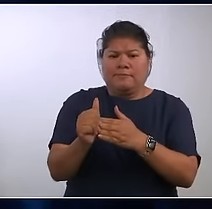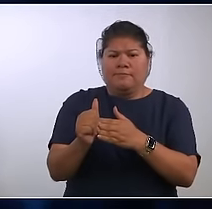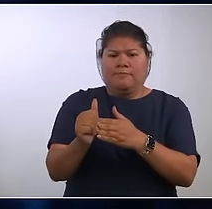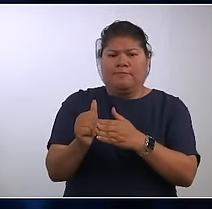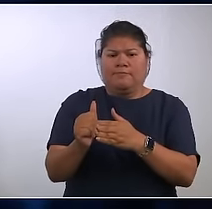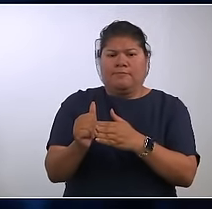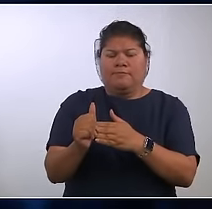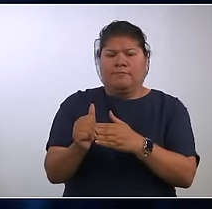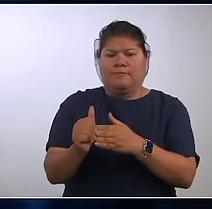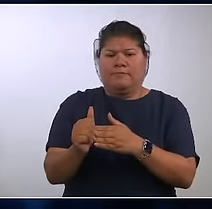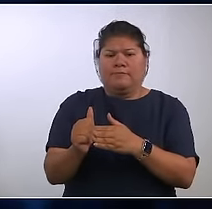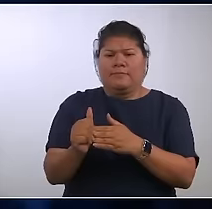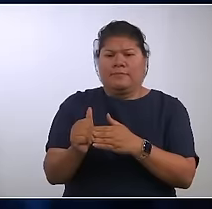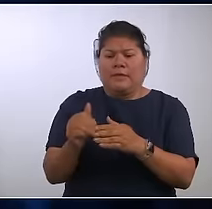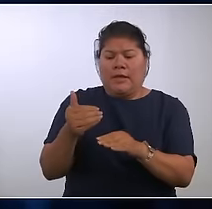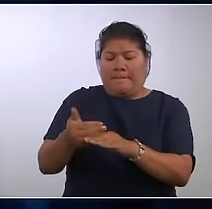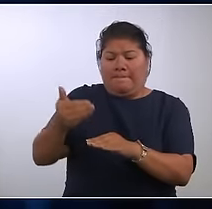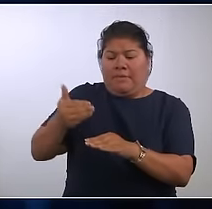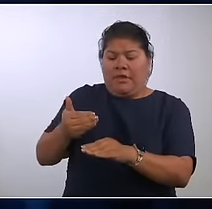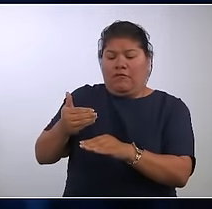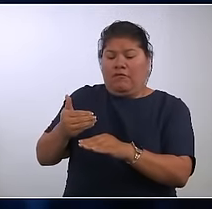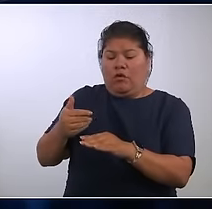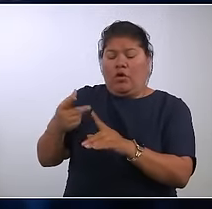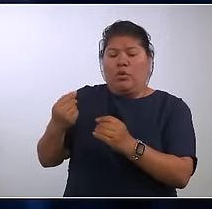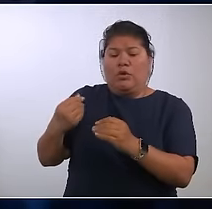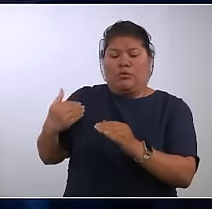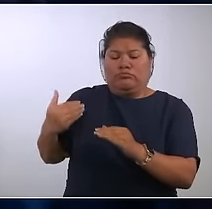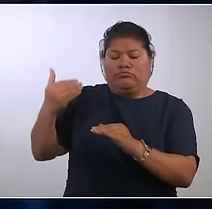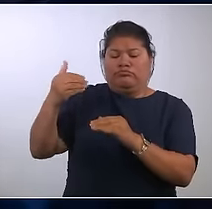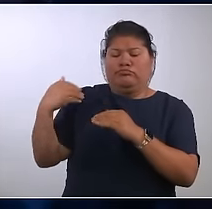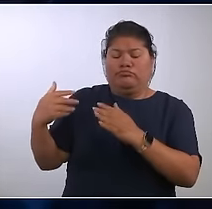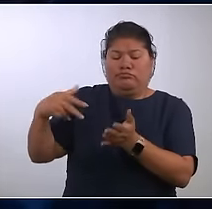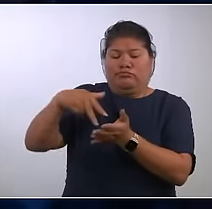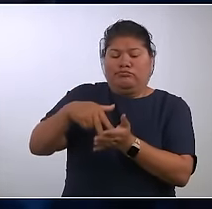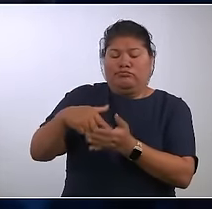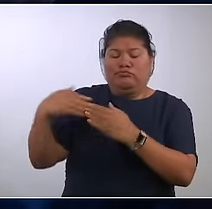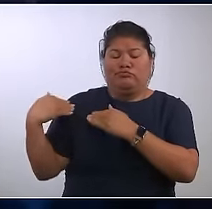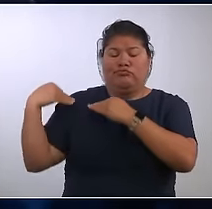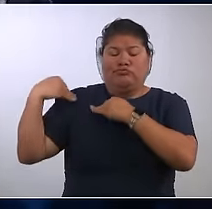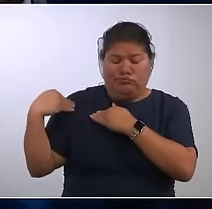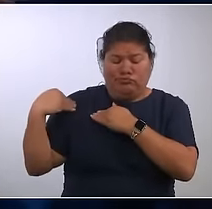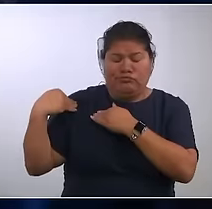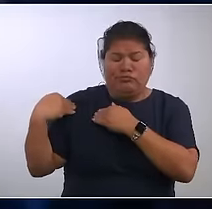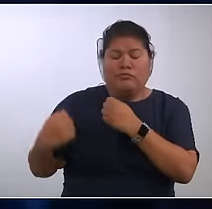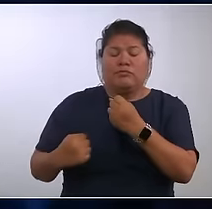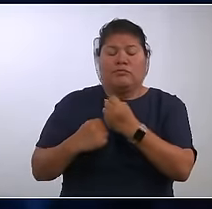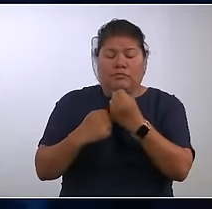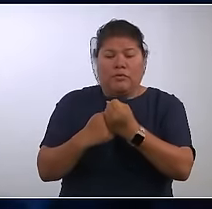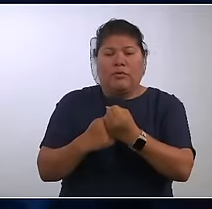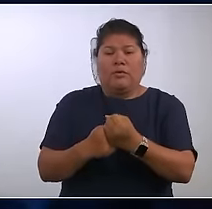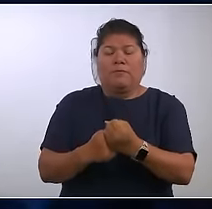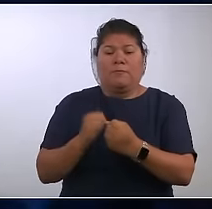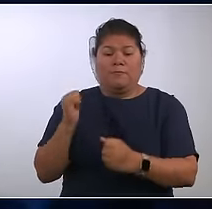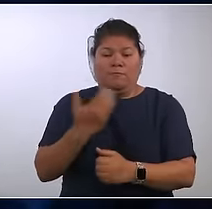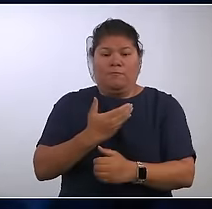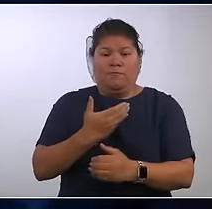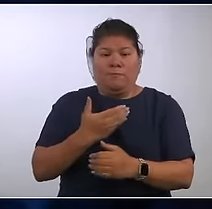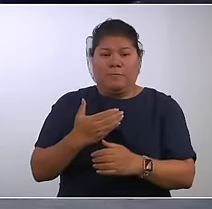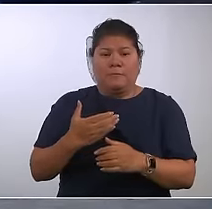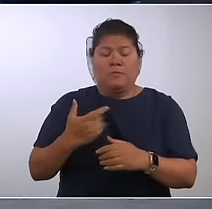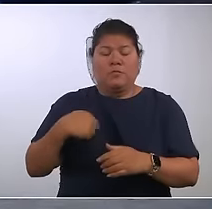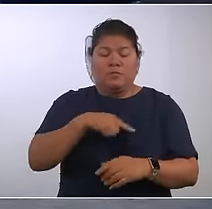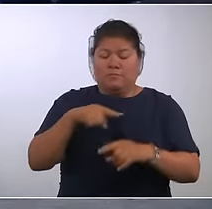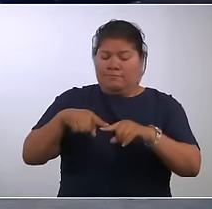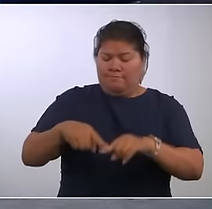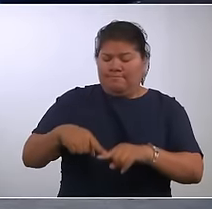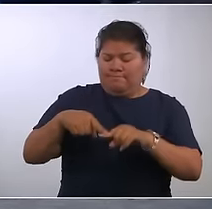sobre los hombros de los que vinieron antes que él. Stands on the shoulders of those that came before him. Todos nosotros, all of us,